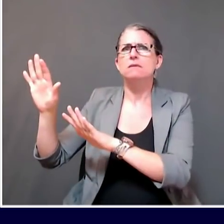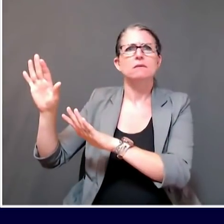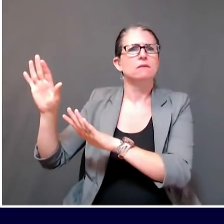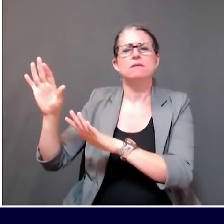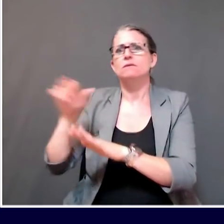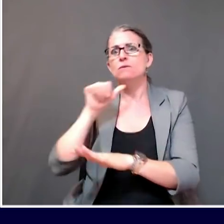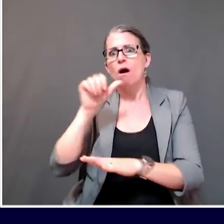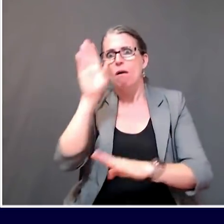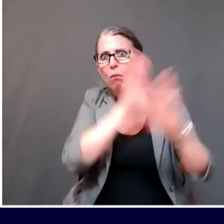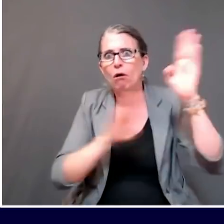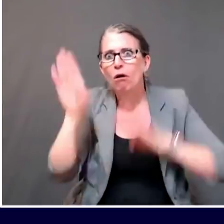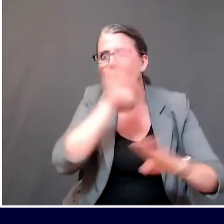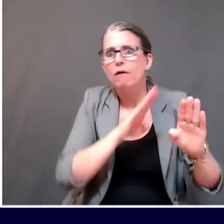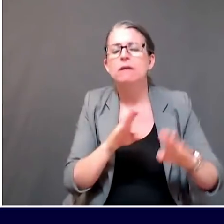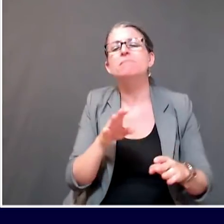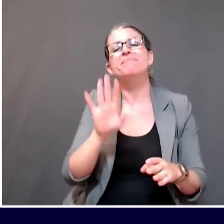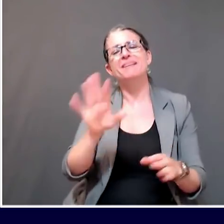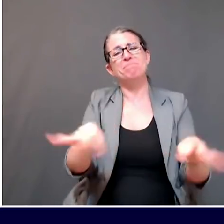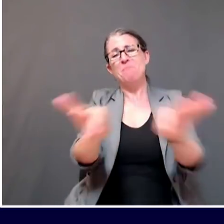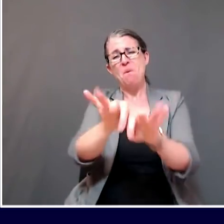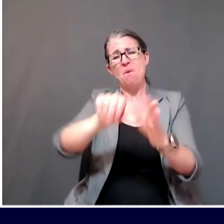going out, Walmart included.